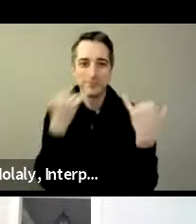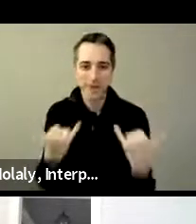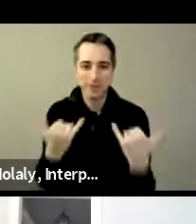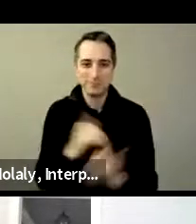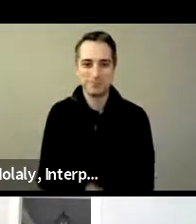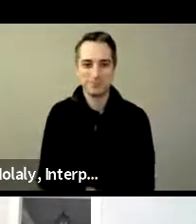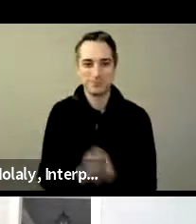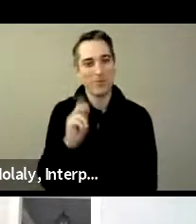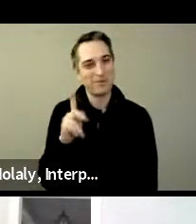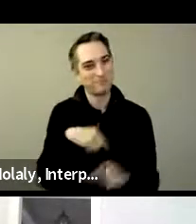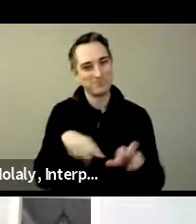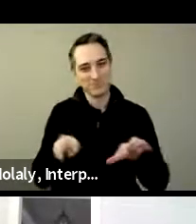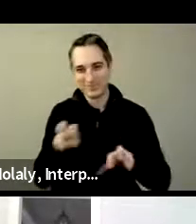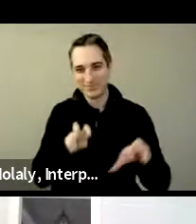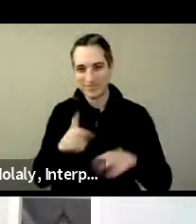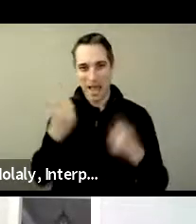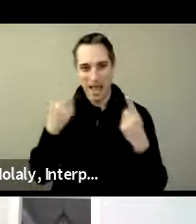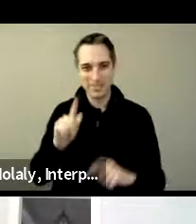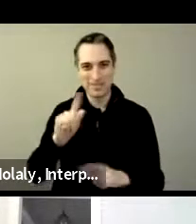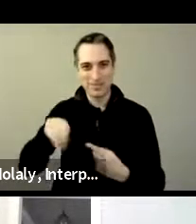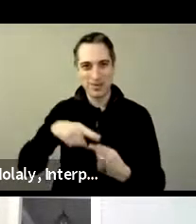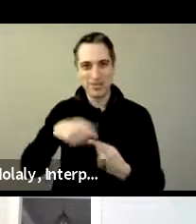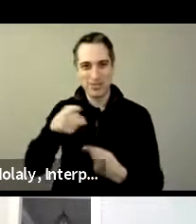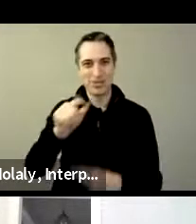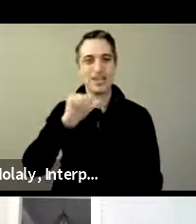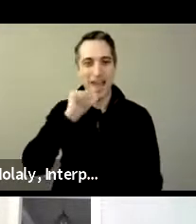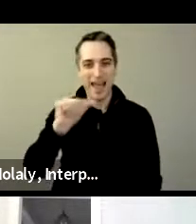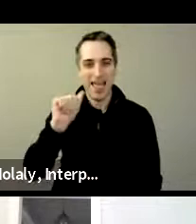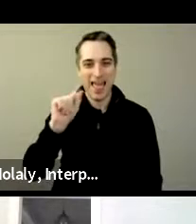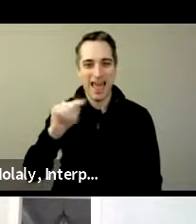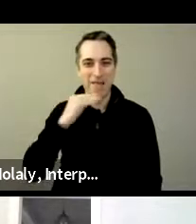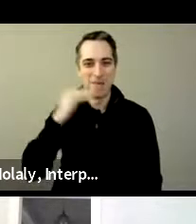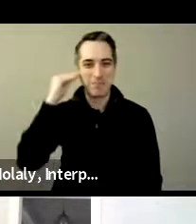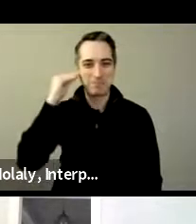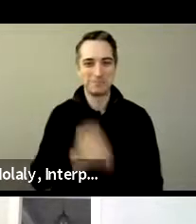This is what happens when you're at home or you're not at home.